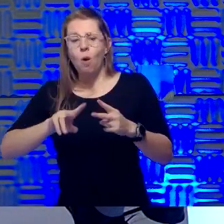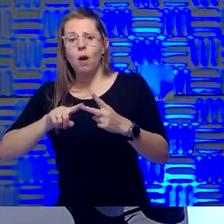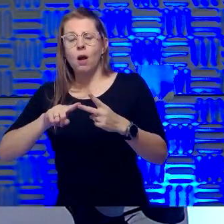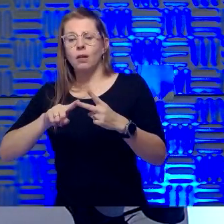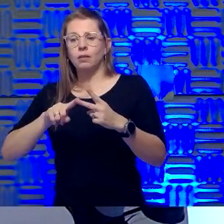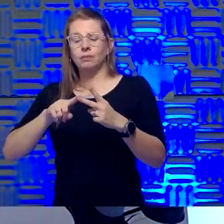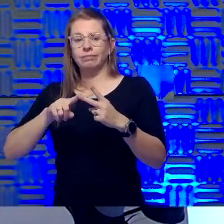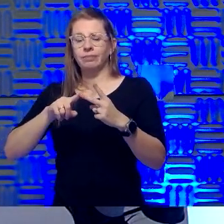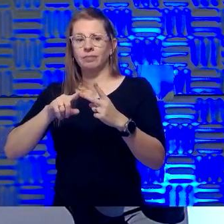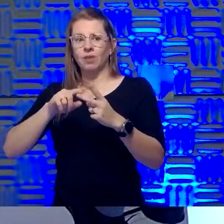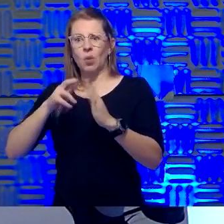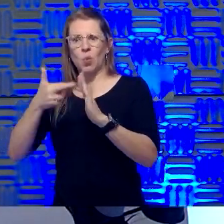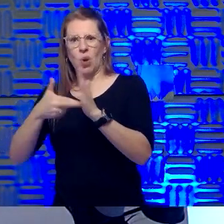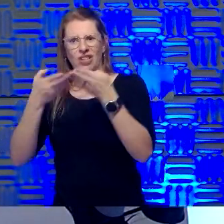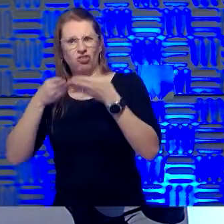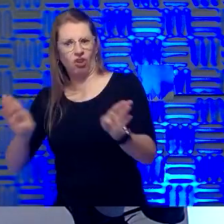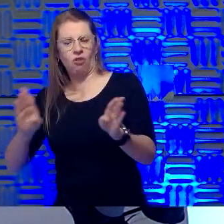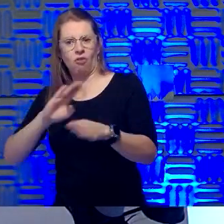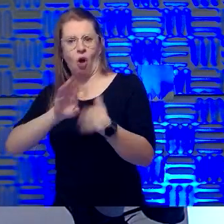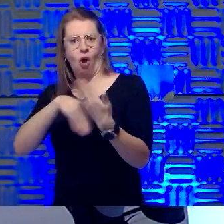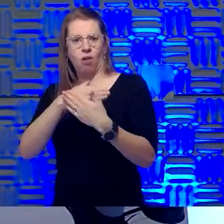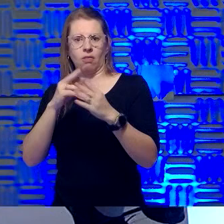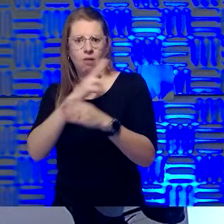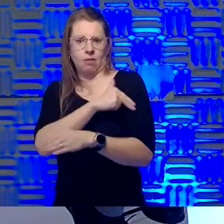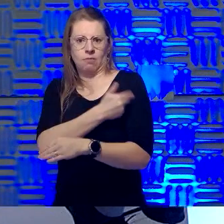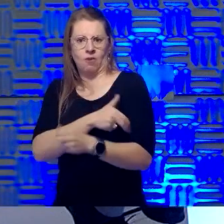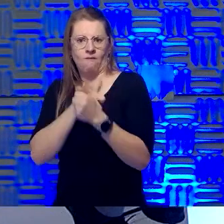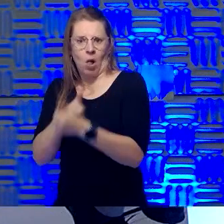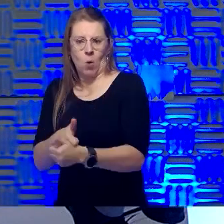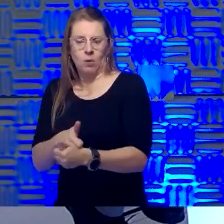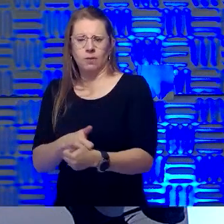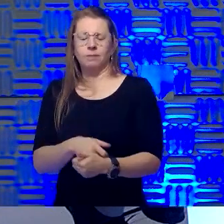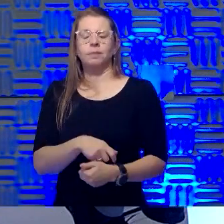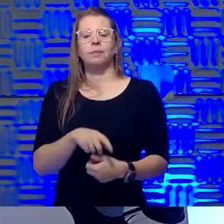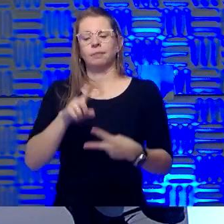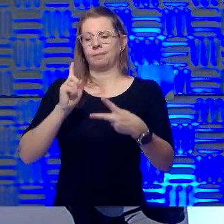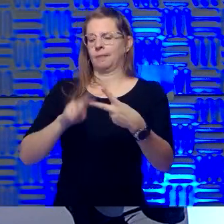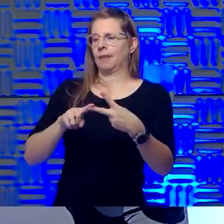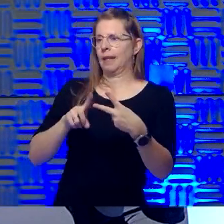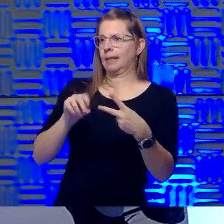question first, and then we'll come back to the grandparents' question. Dana, what are we doing about